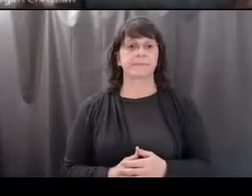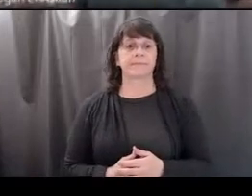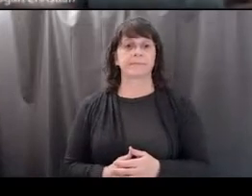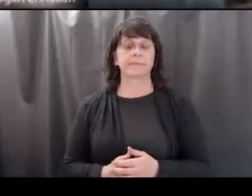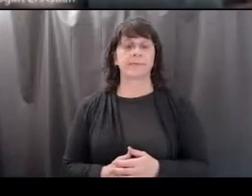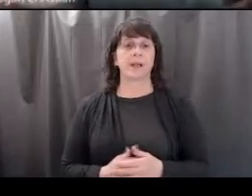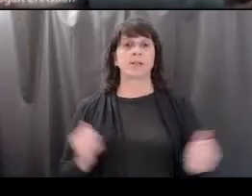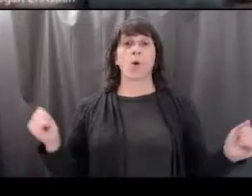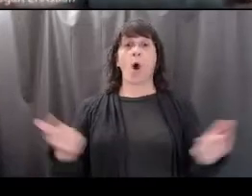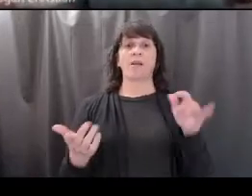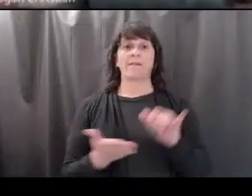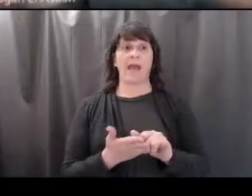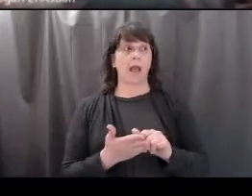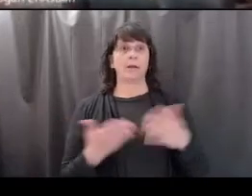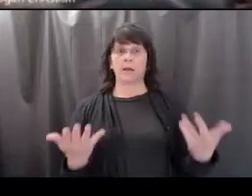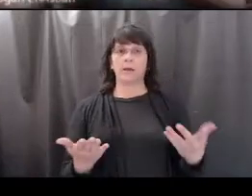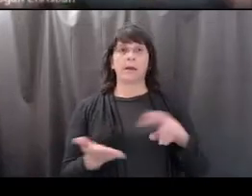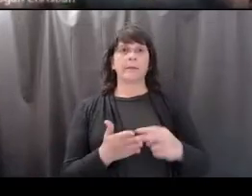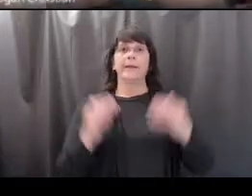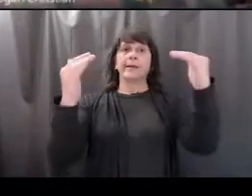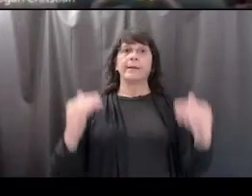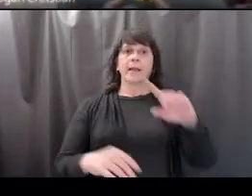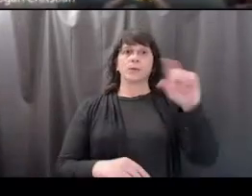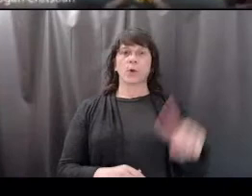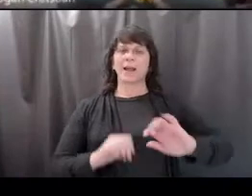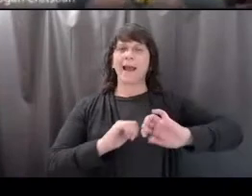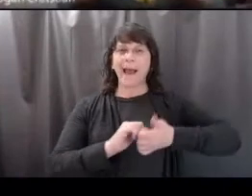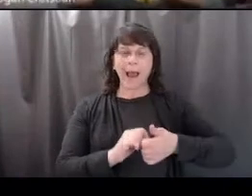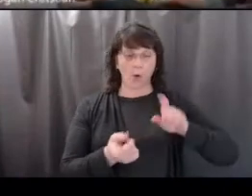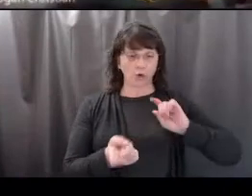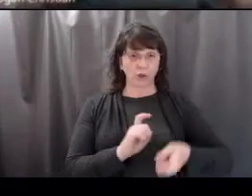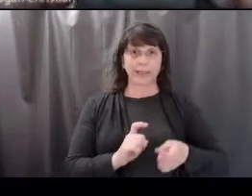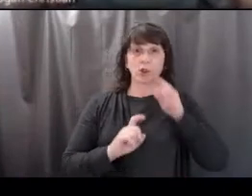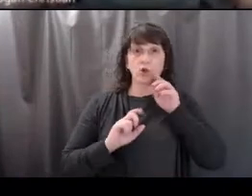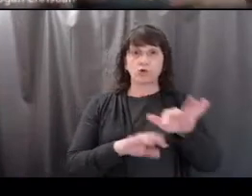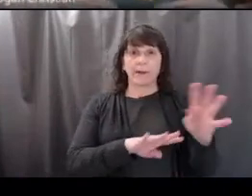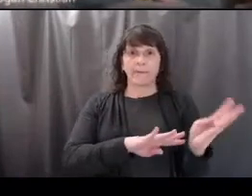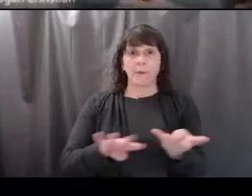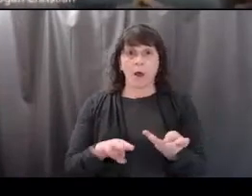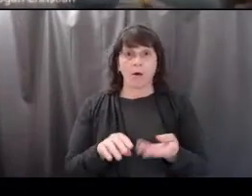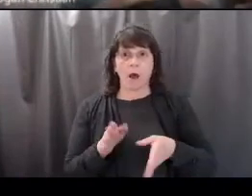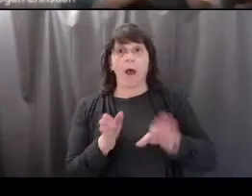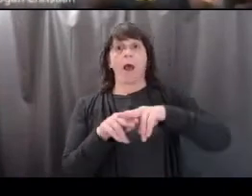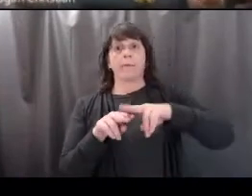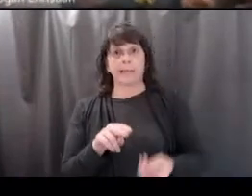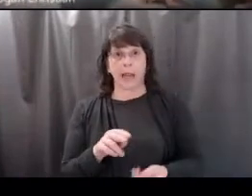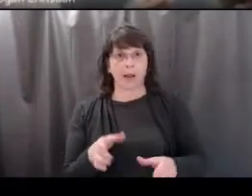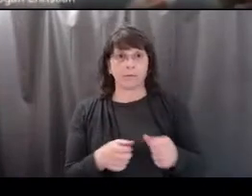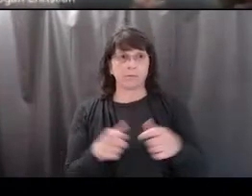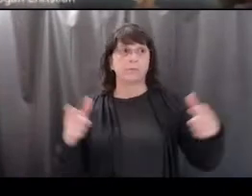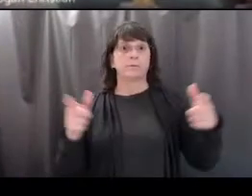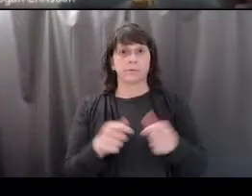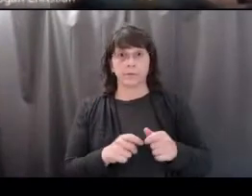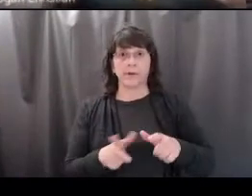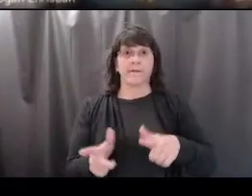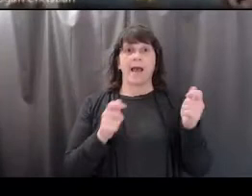So all this begs another question: how do those changes in stream flow, of the stream level going up and down and faster and